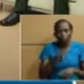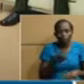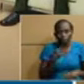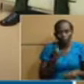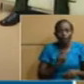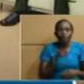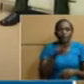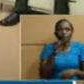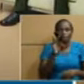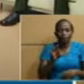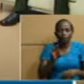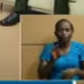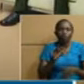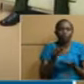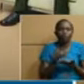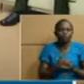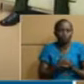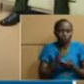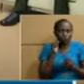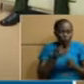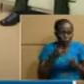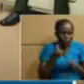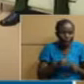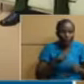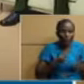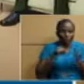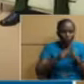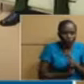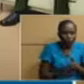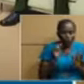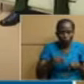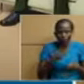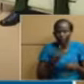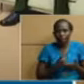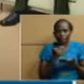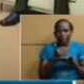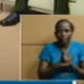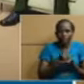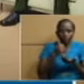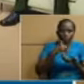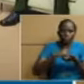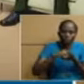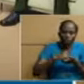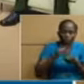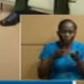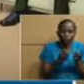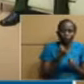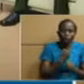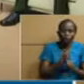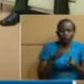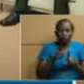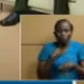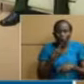savings, who is likely to take out insurance, who is likely to save with a SACCO at the workplace where, the place where they work, who is likely to be part